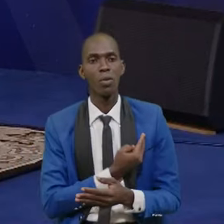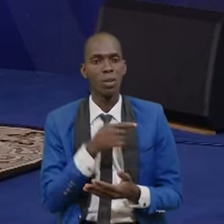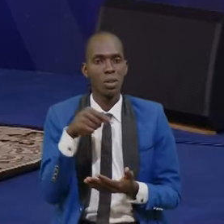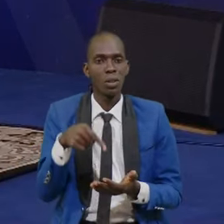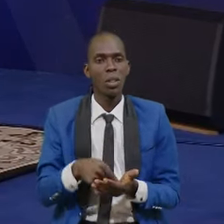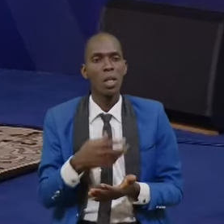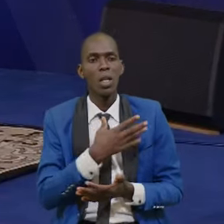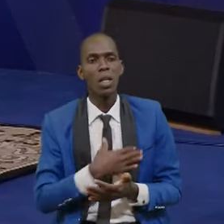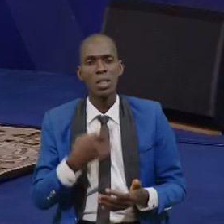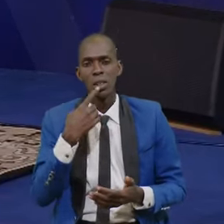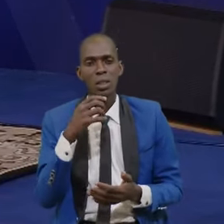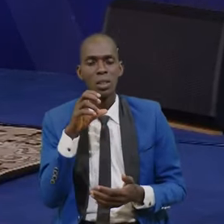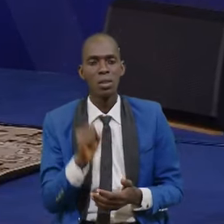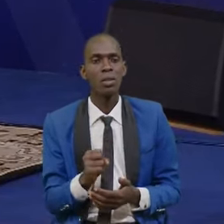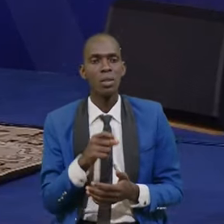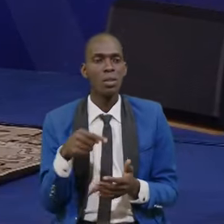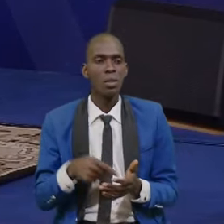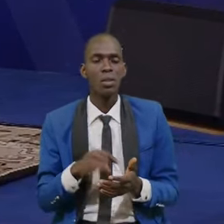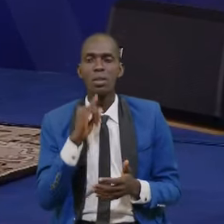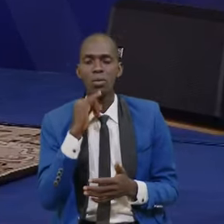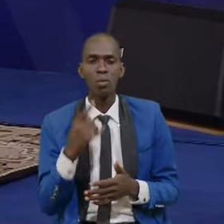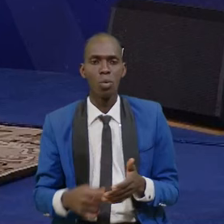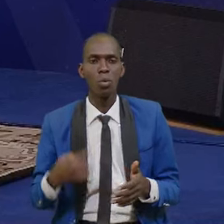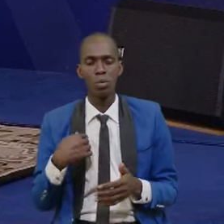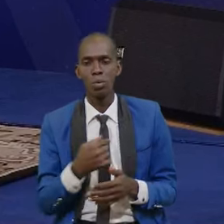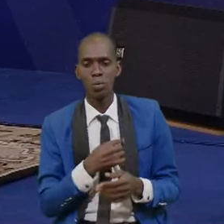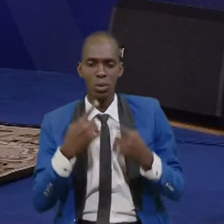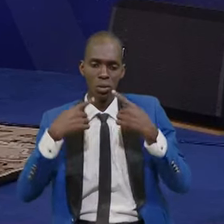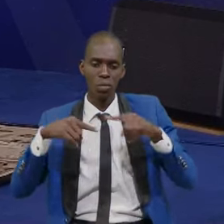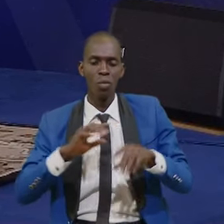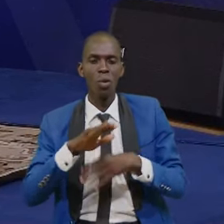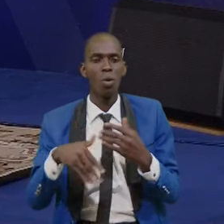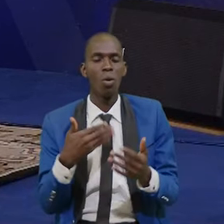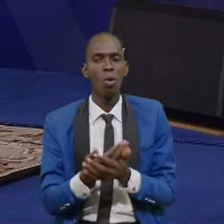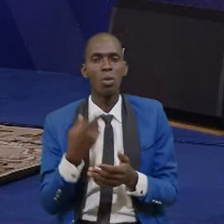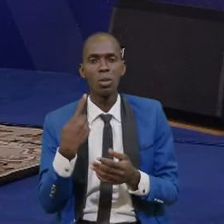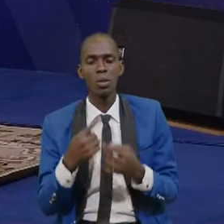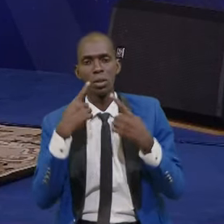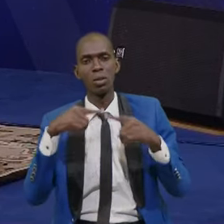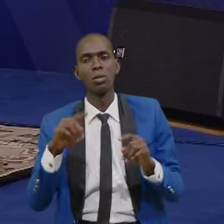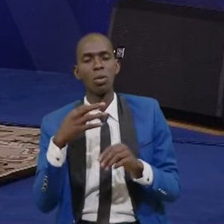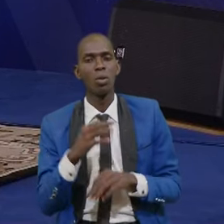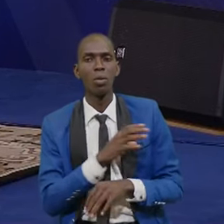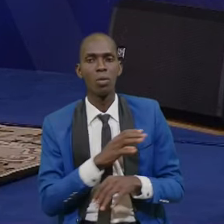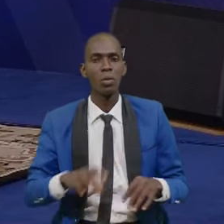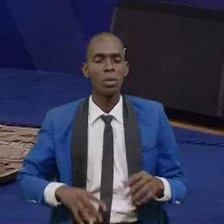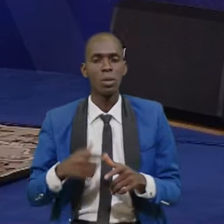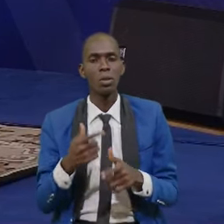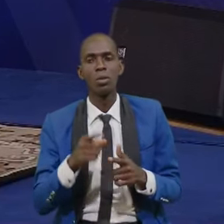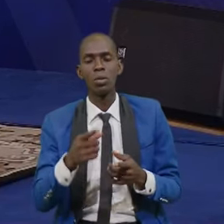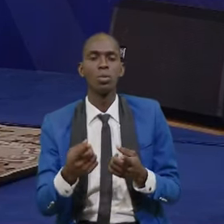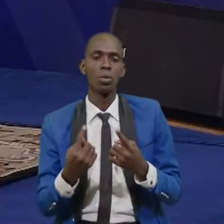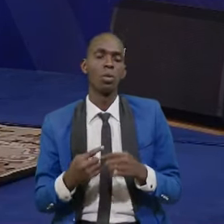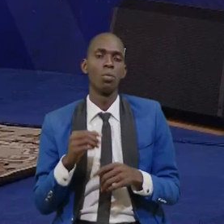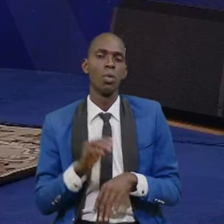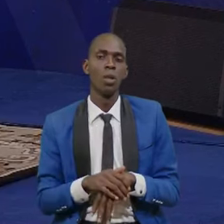says, this is what to declare, all the declarations of Christ. And then you come on, you have